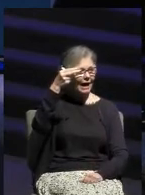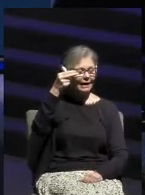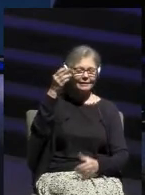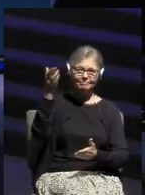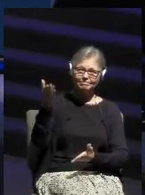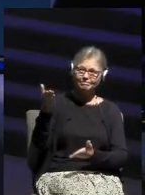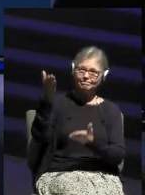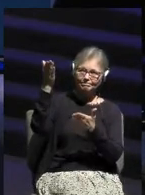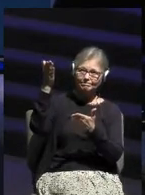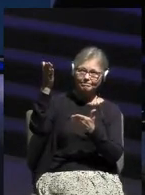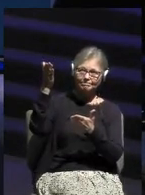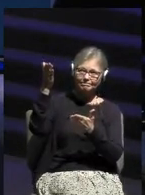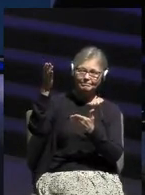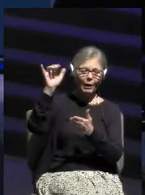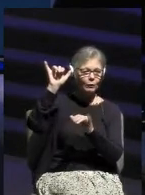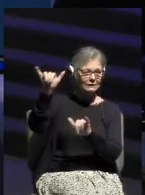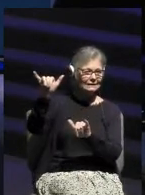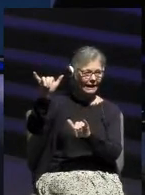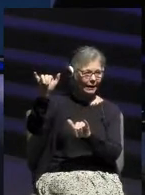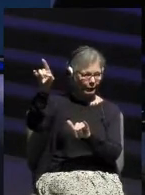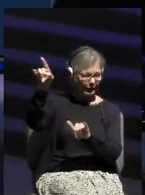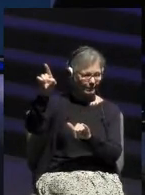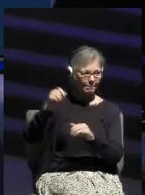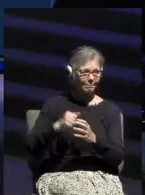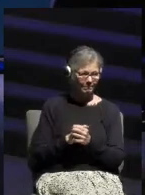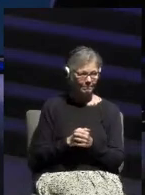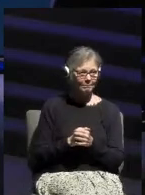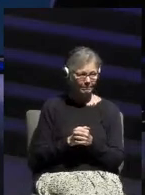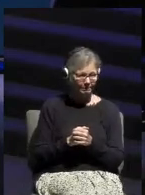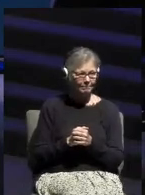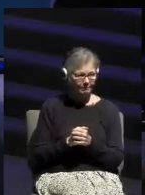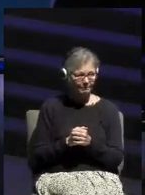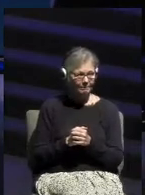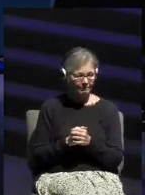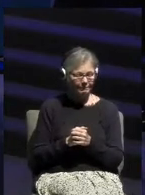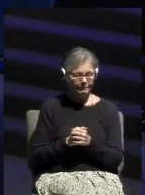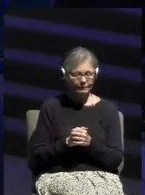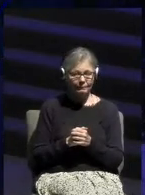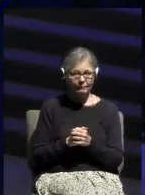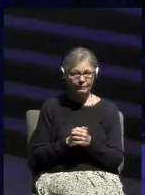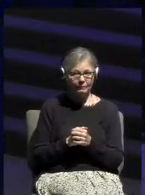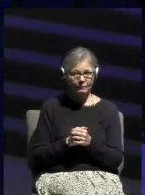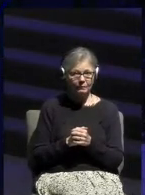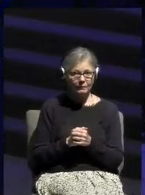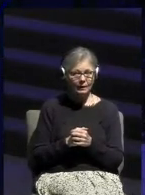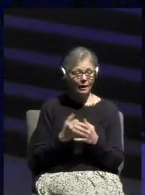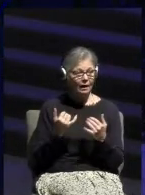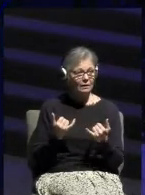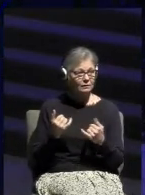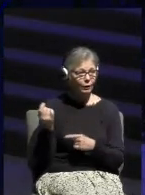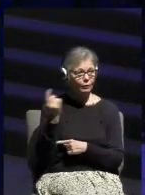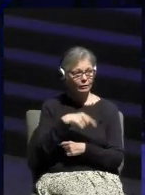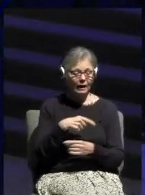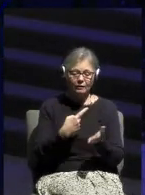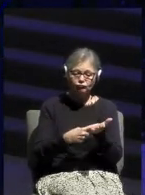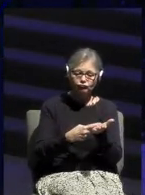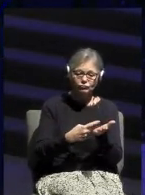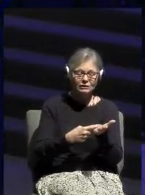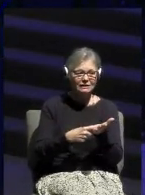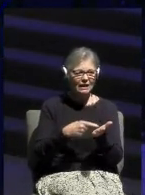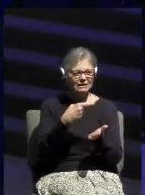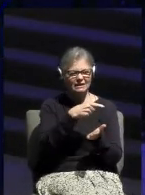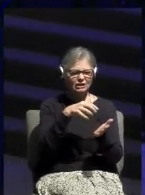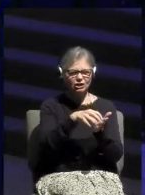thy habitation. Thy habitation. I want to just kind of unpack this